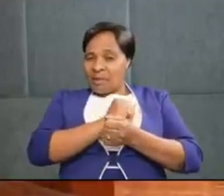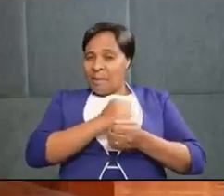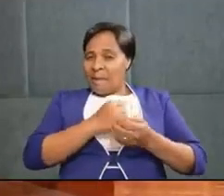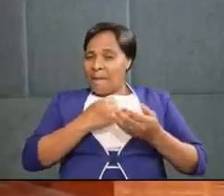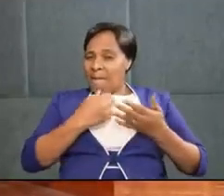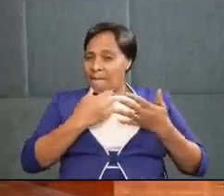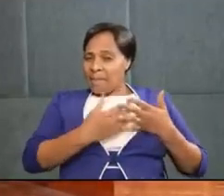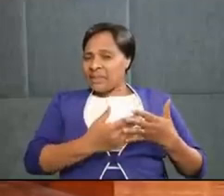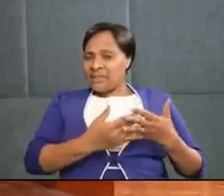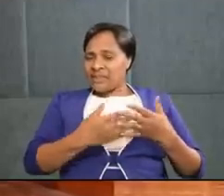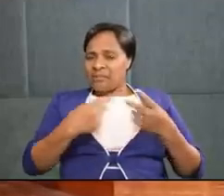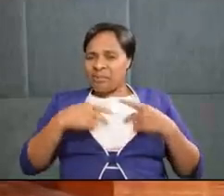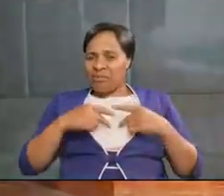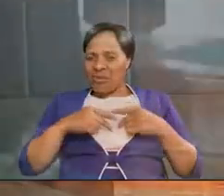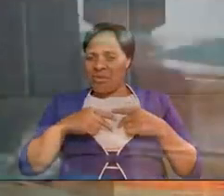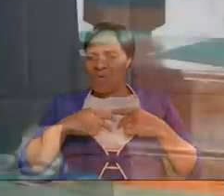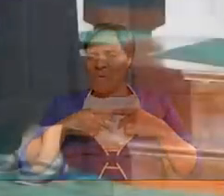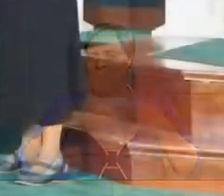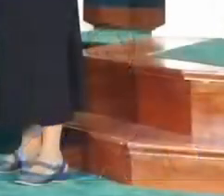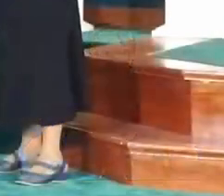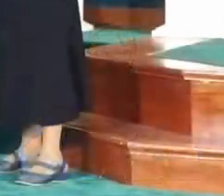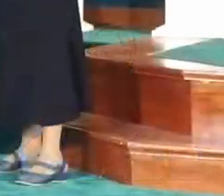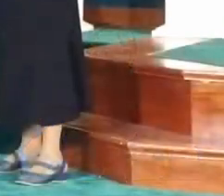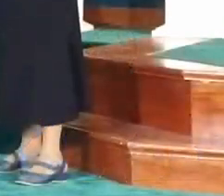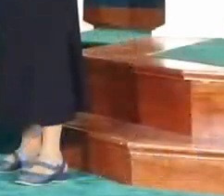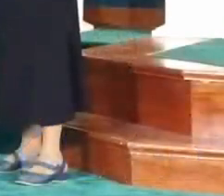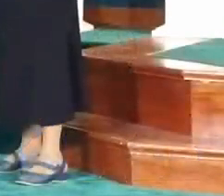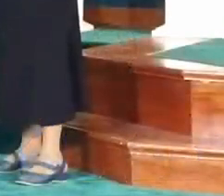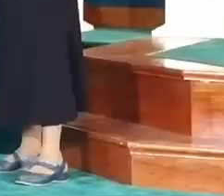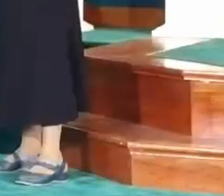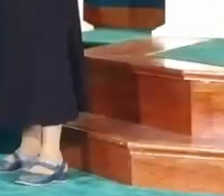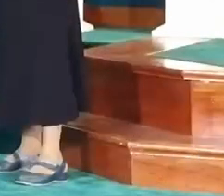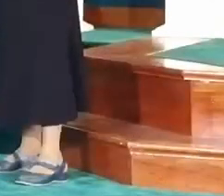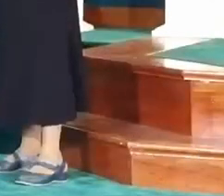Was the crowd allowed to kill Paul?